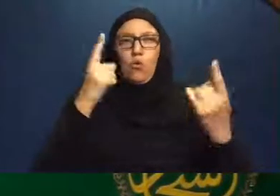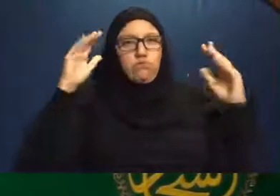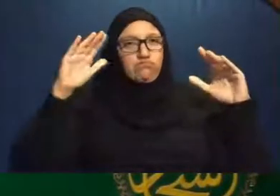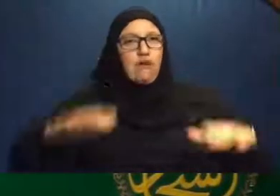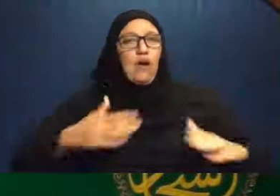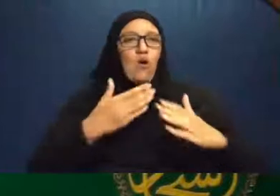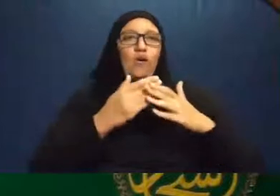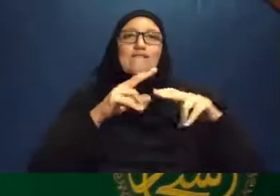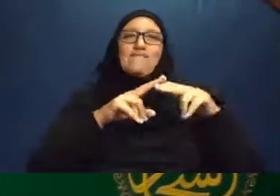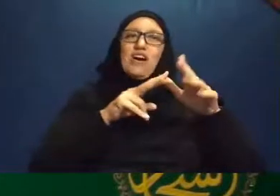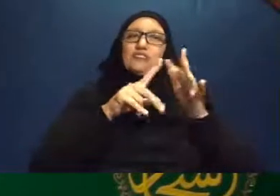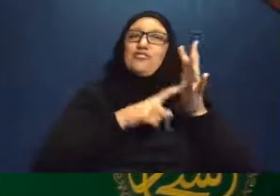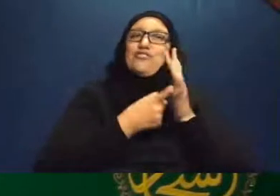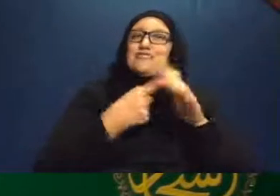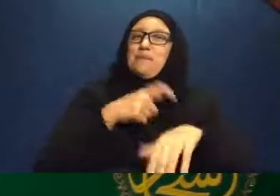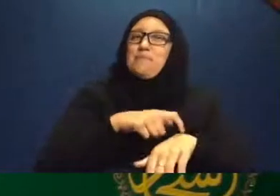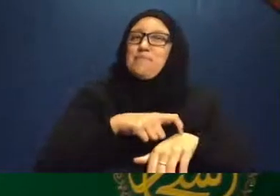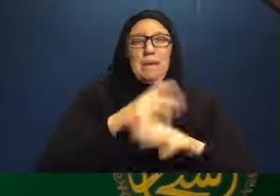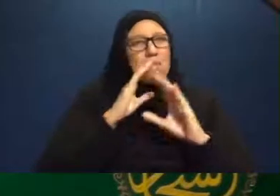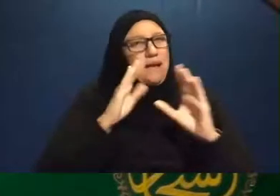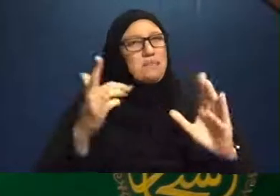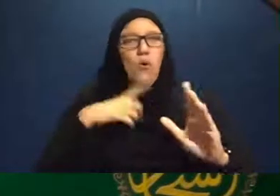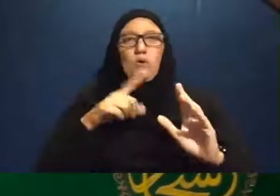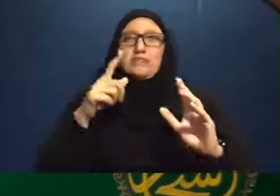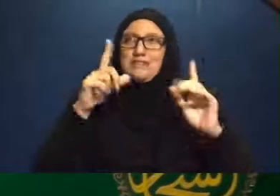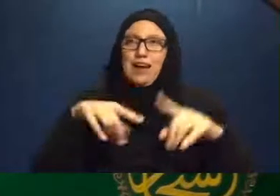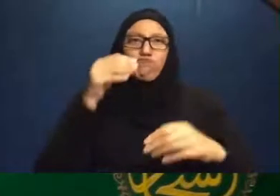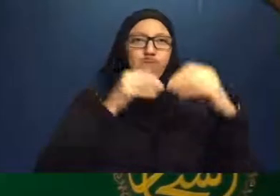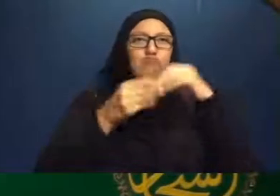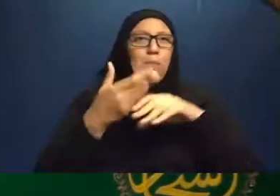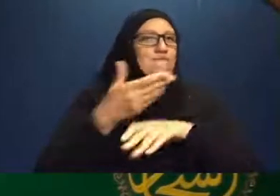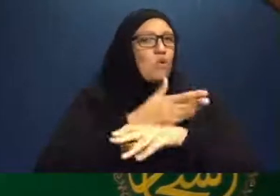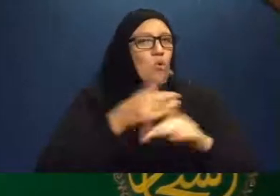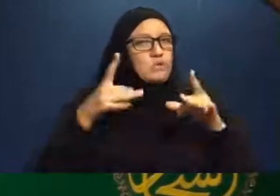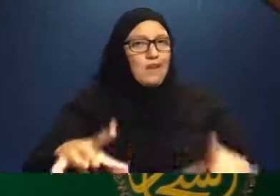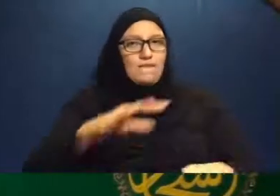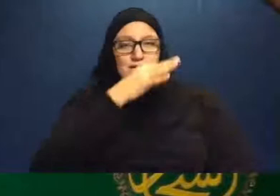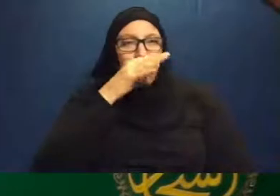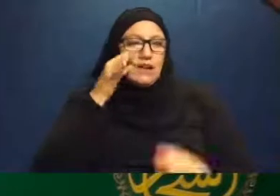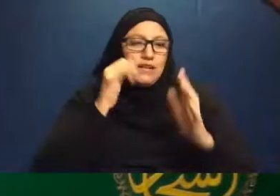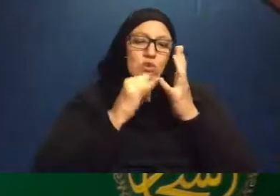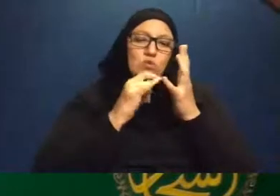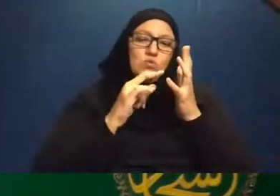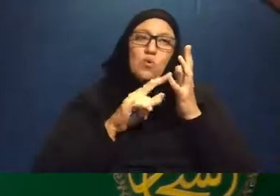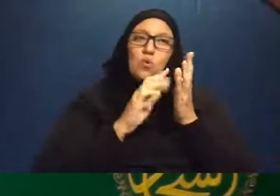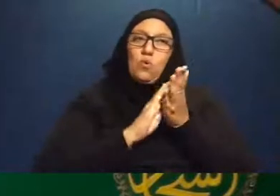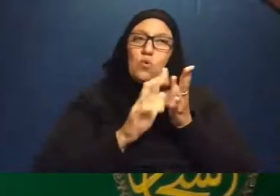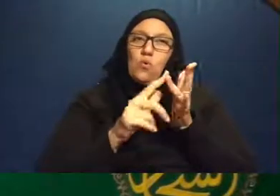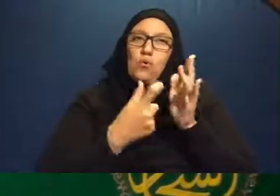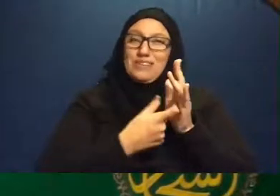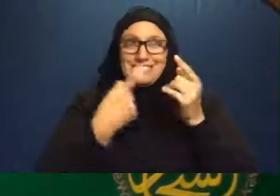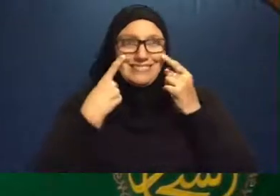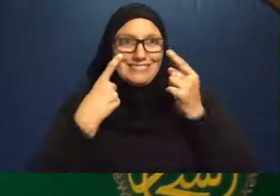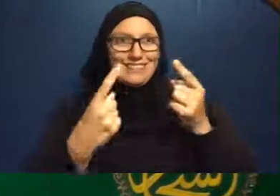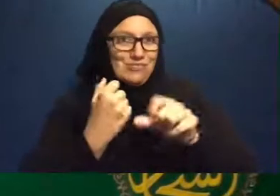is amazing because of the suhoor. See how God is pulling us into the